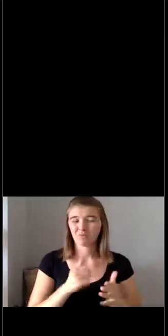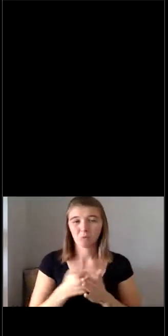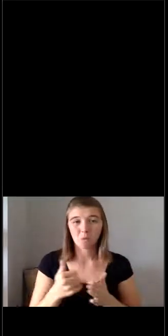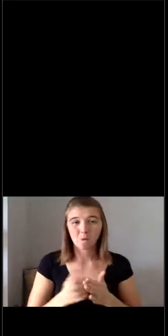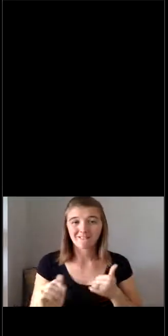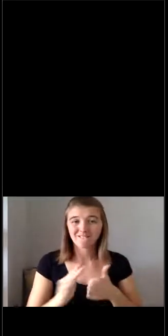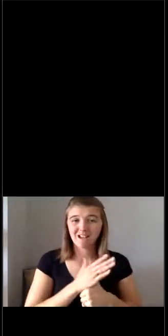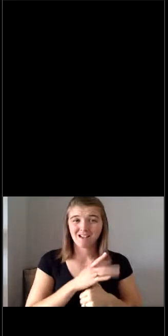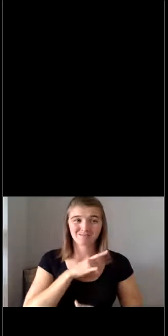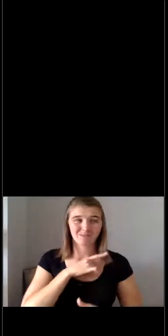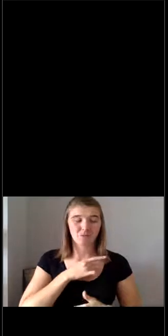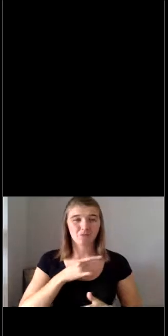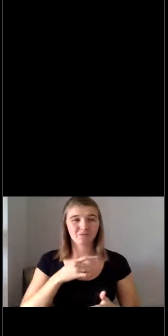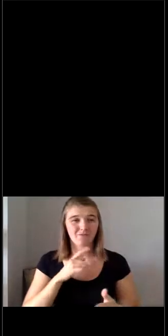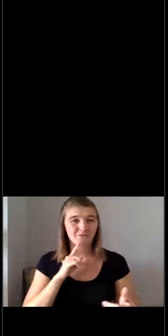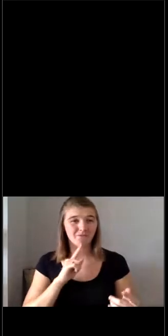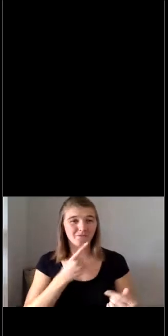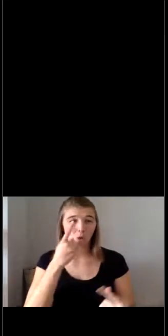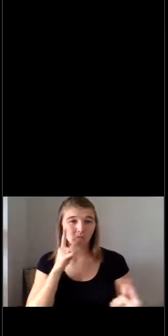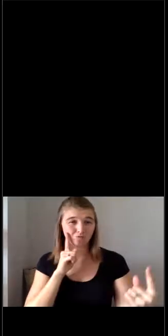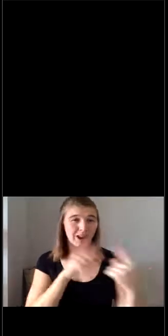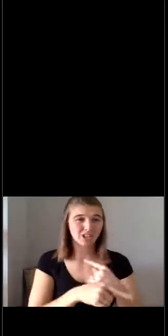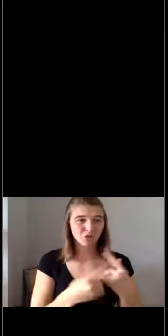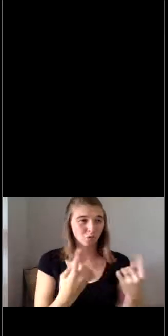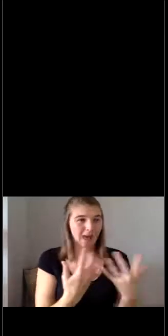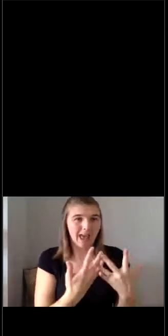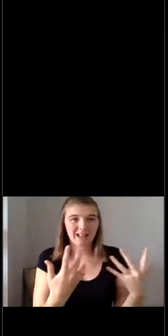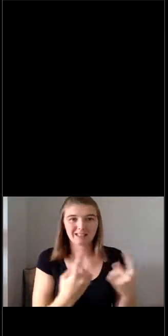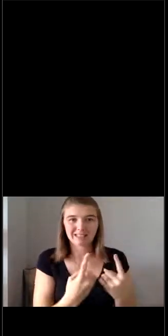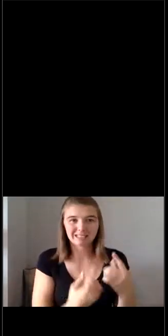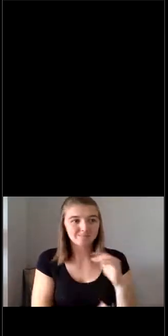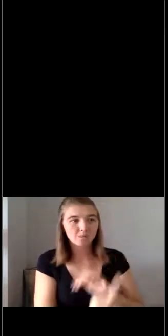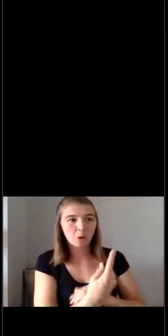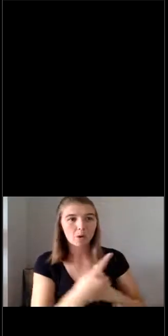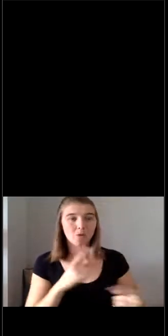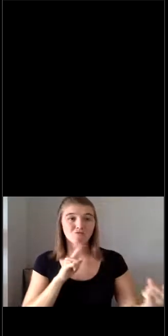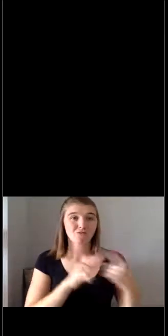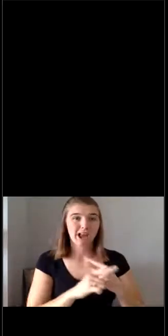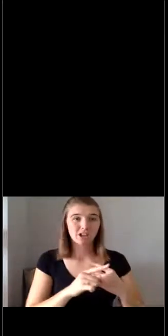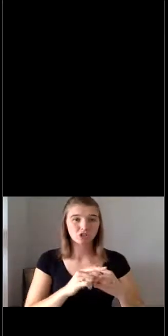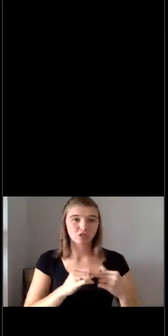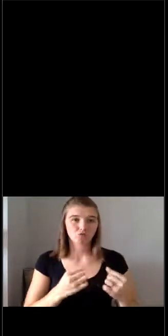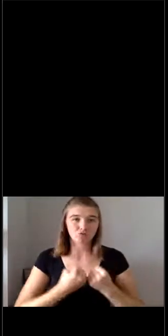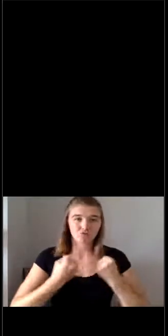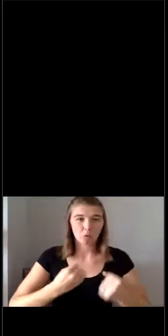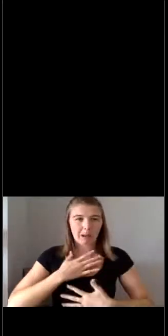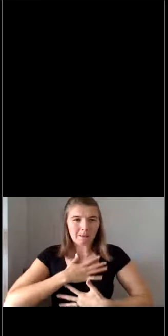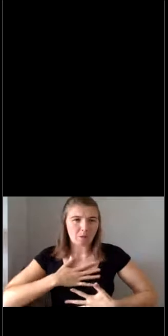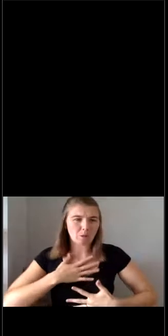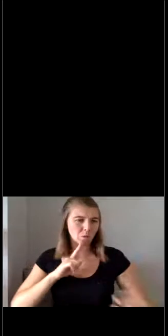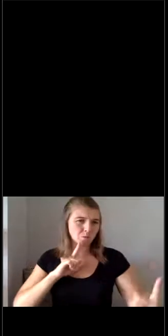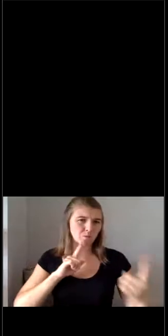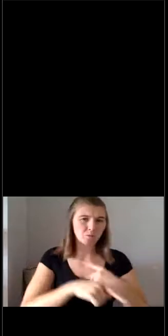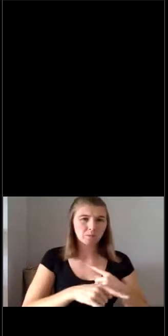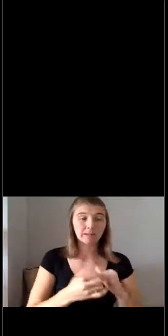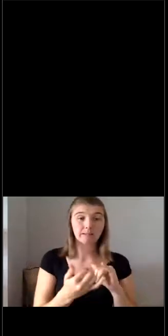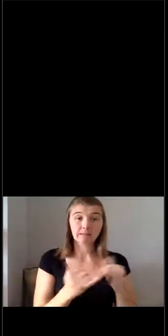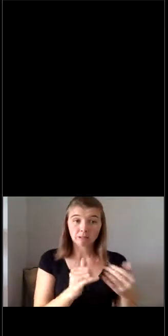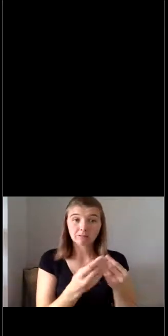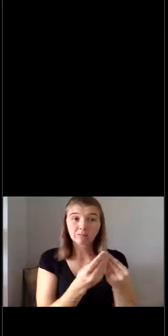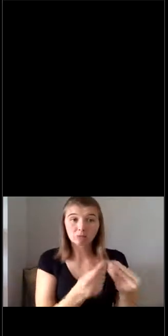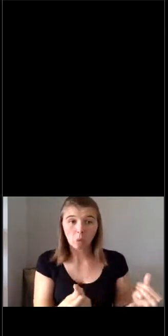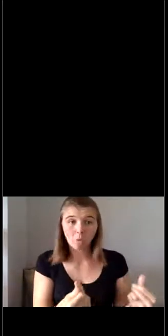strong emotional innate reaction. Sometimes that strong reaction solves the problem. Sometimes it makes no difference, and sometimes it makes things